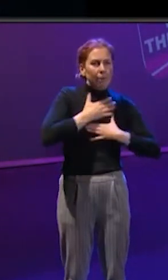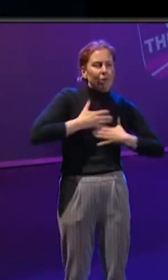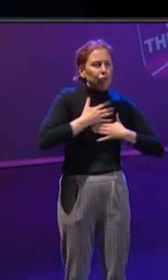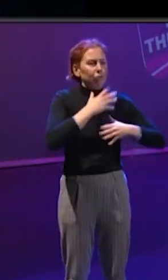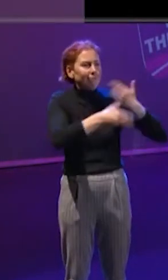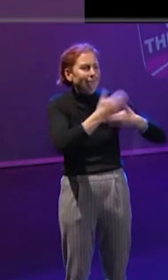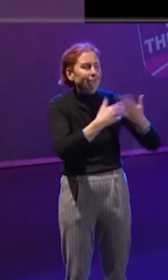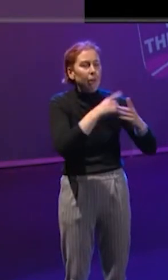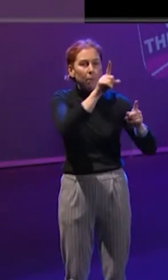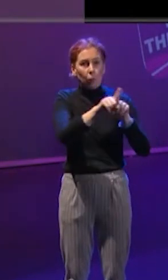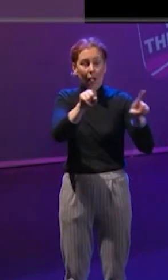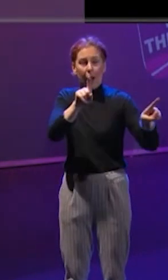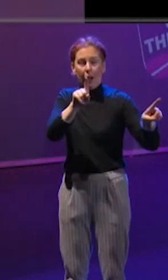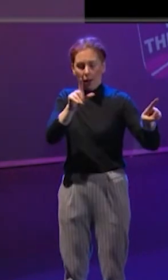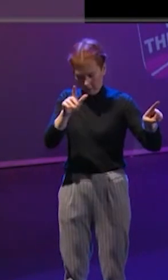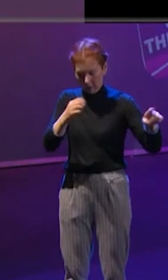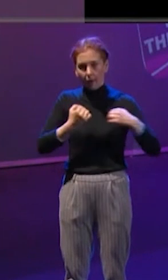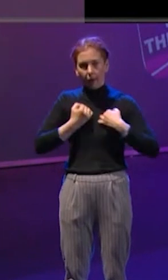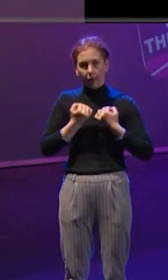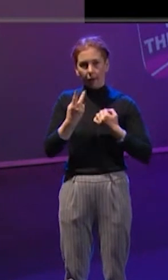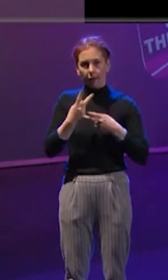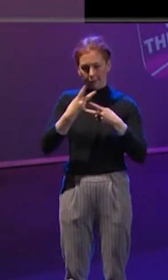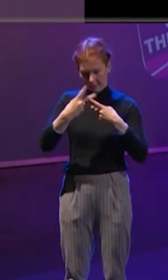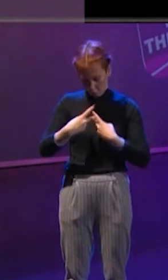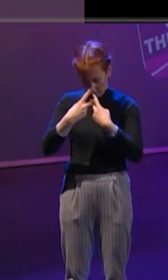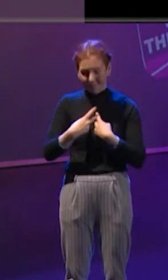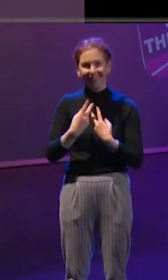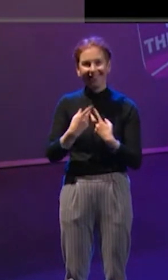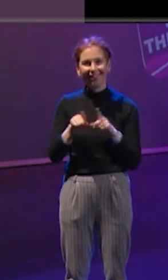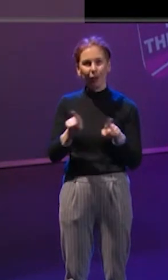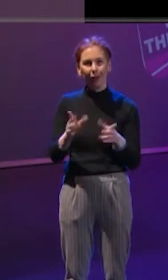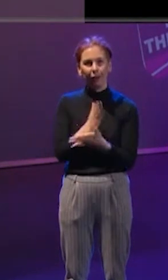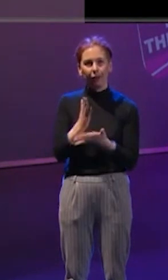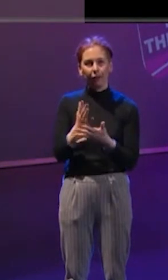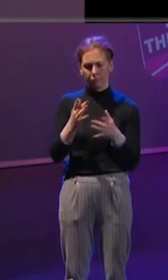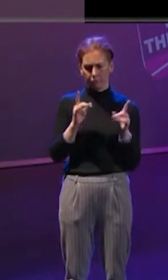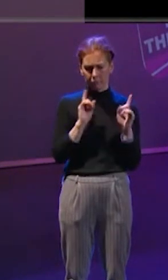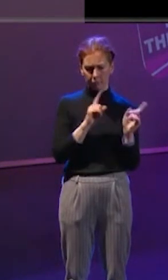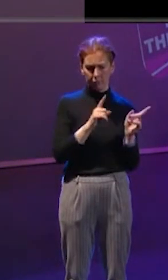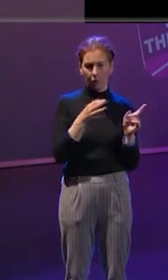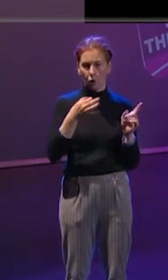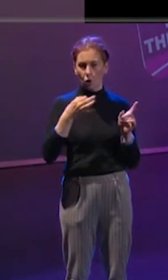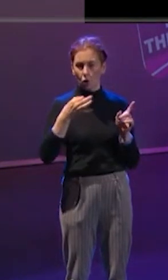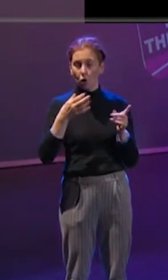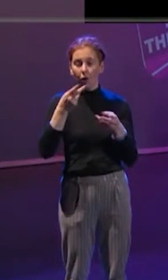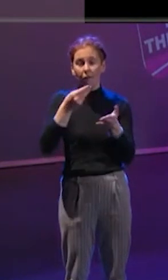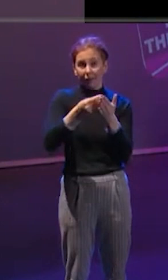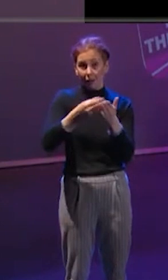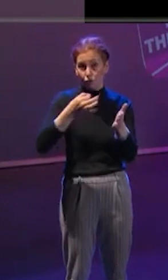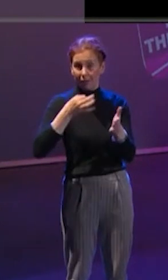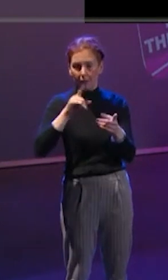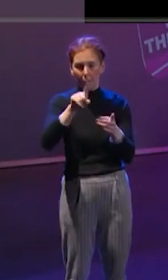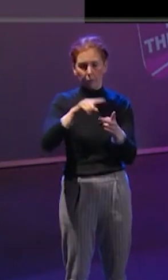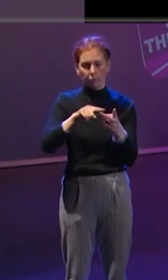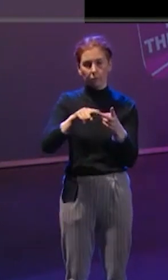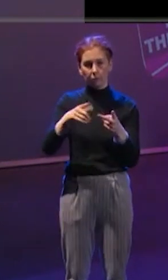go, actually, also, I need to look after myself and figure out if that risk beyond the financial as well is worth it. Because there's a lot that you take a